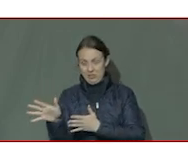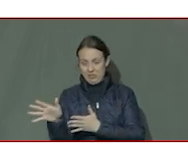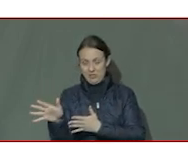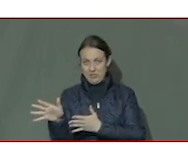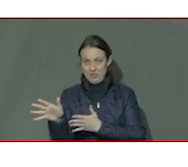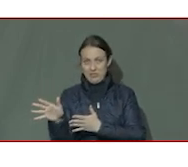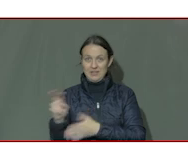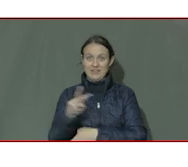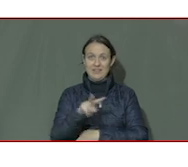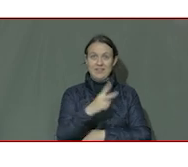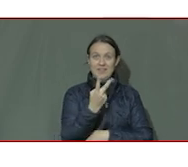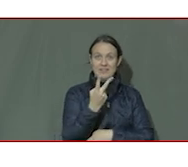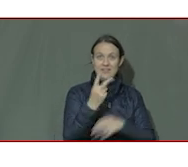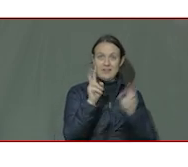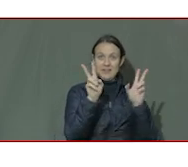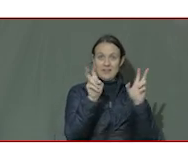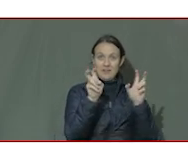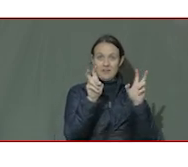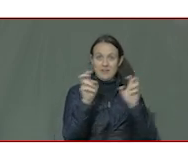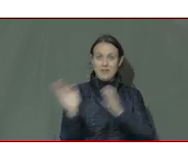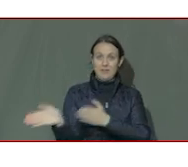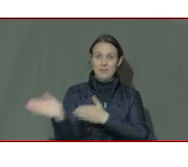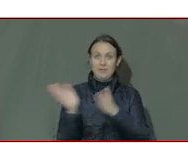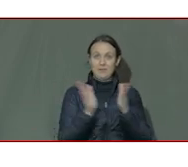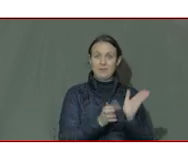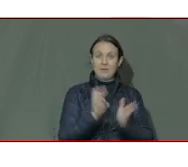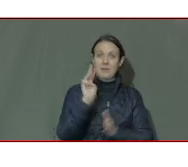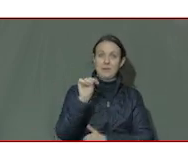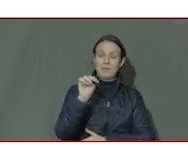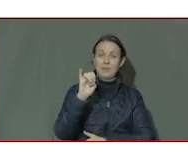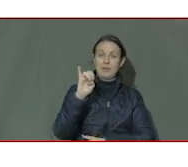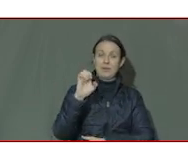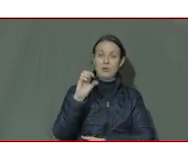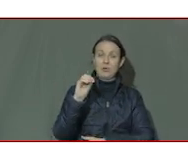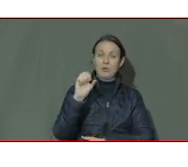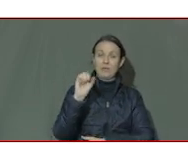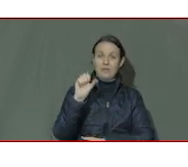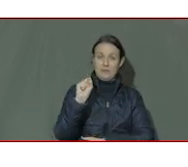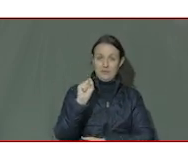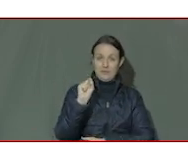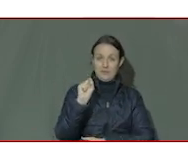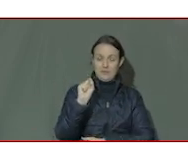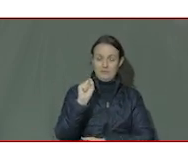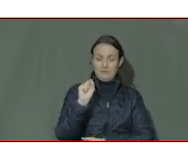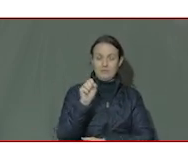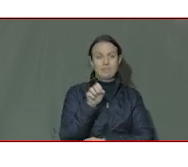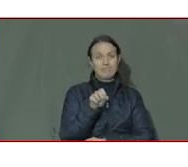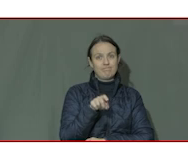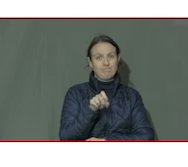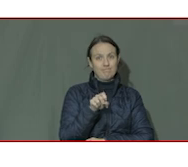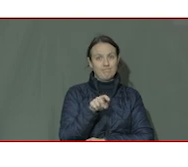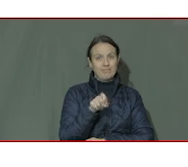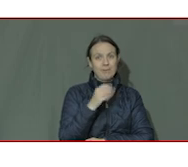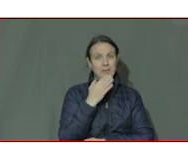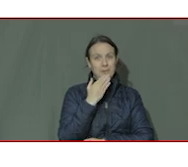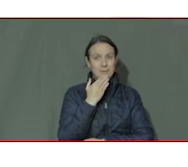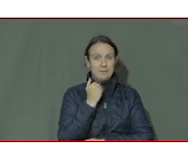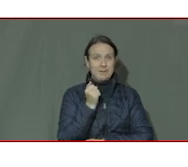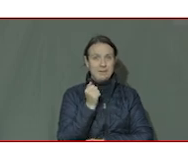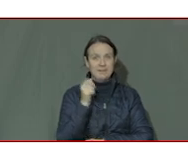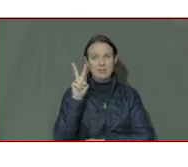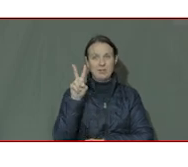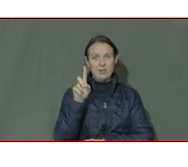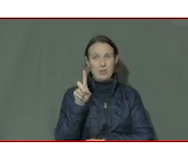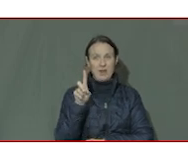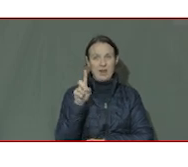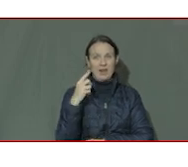the second topic, which is meiosis. Ne? Meiosis, please ignore that 21. The